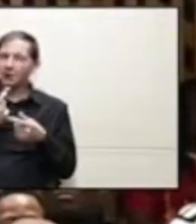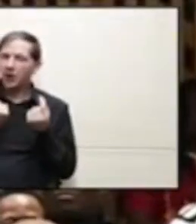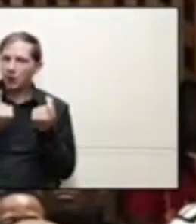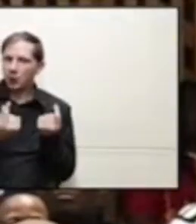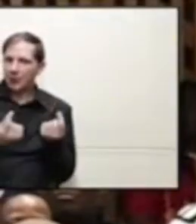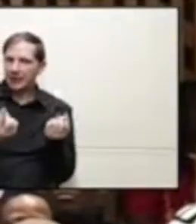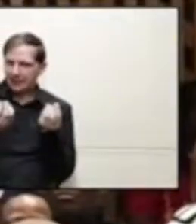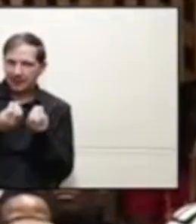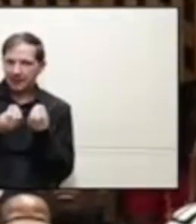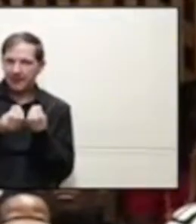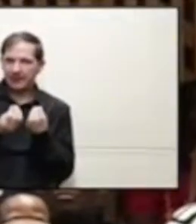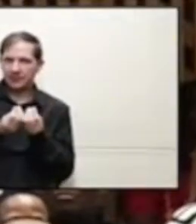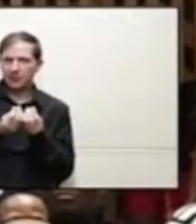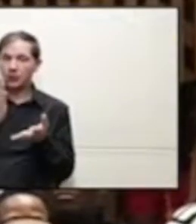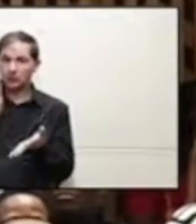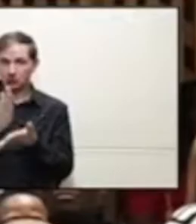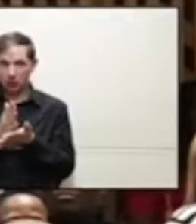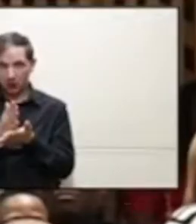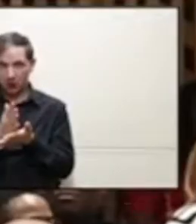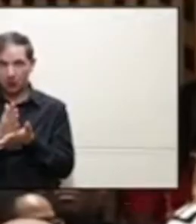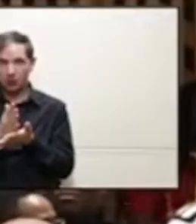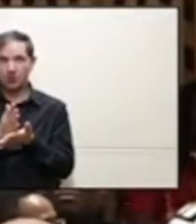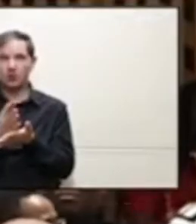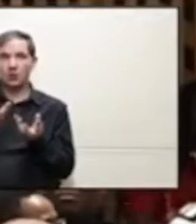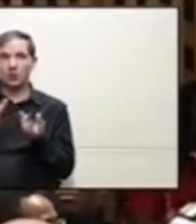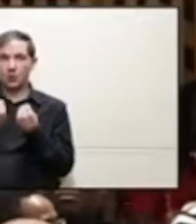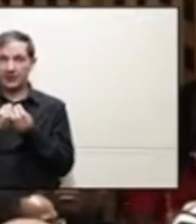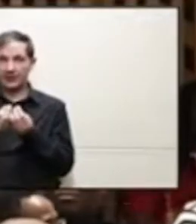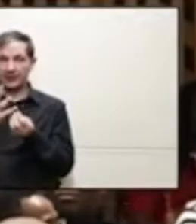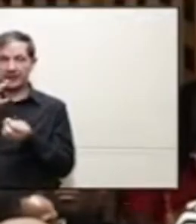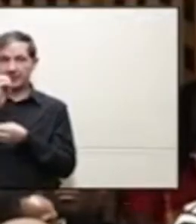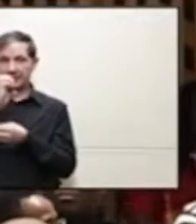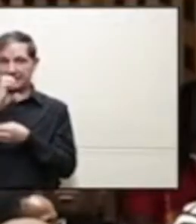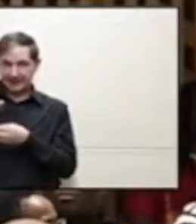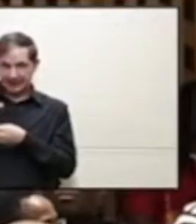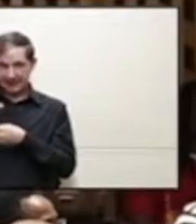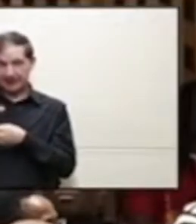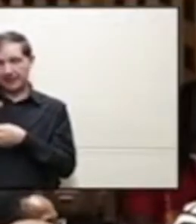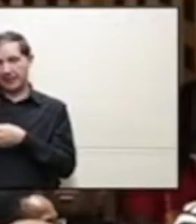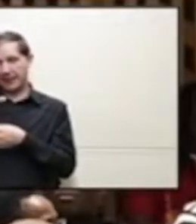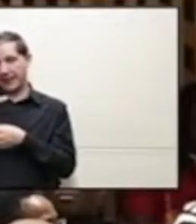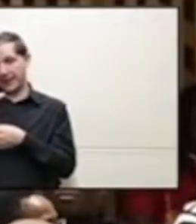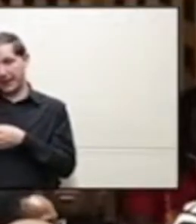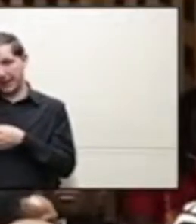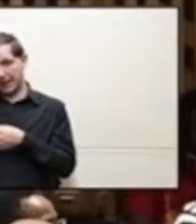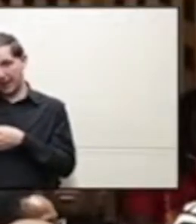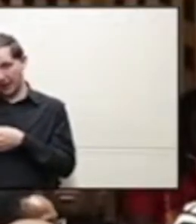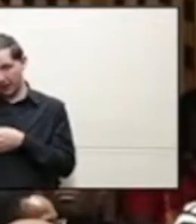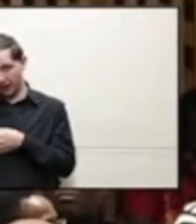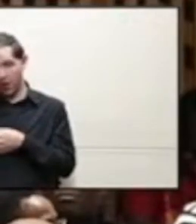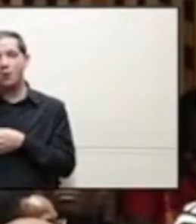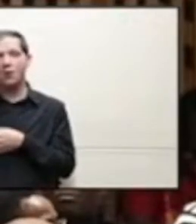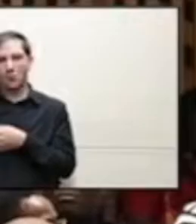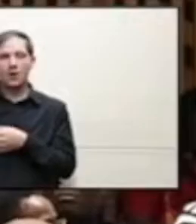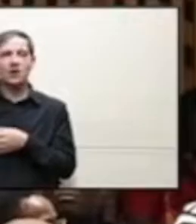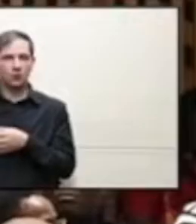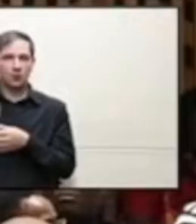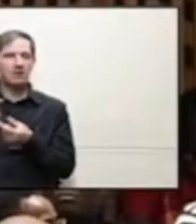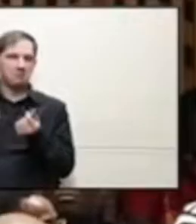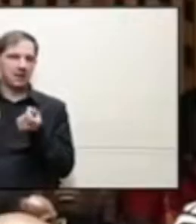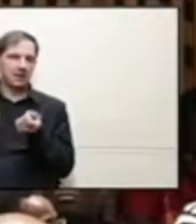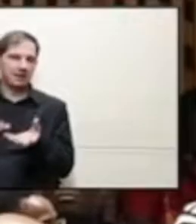we are sure with the intervention of Melinda, the MEC, that we will get it right. We're going to get our money. Thank